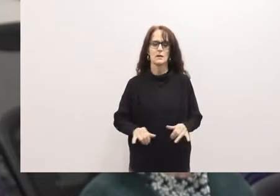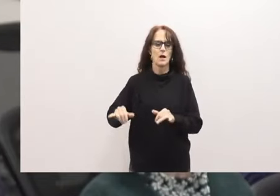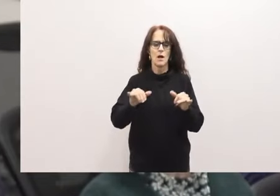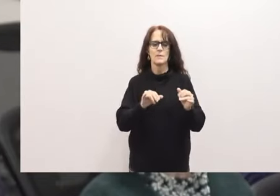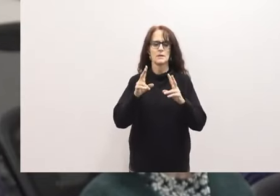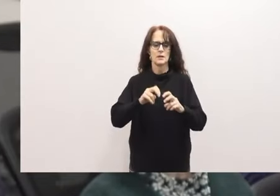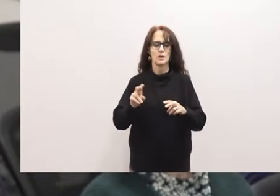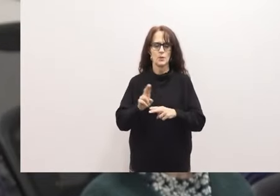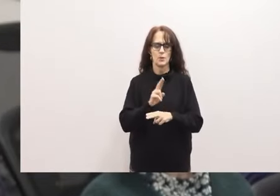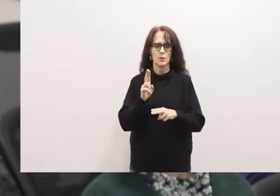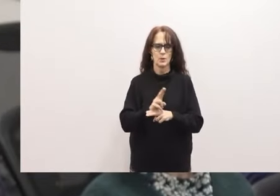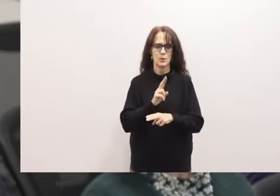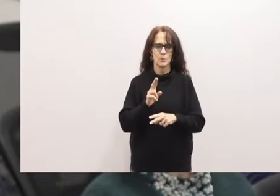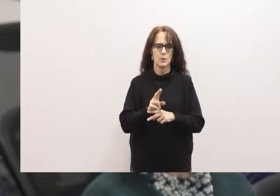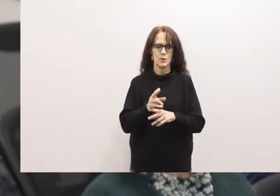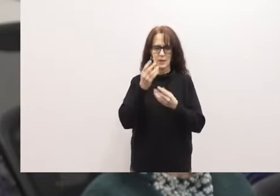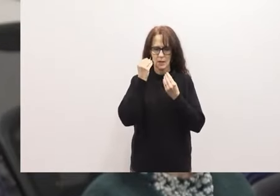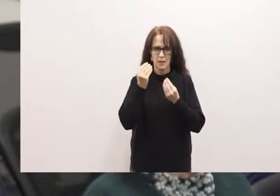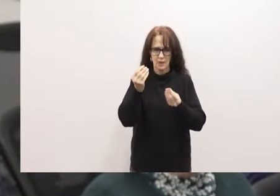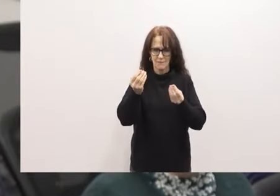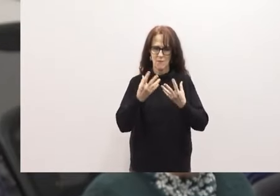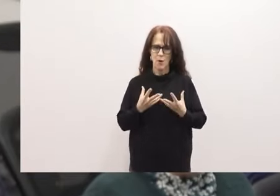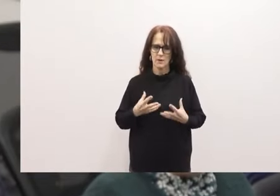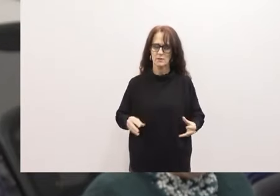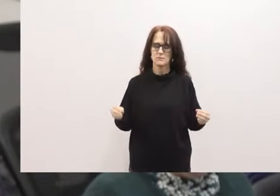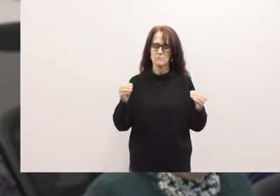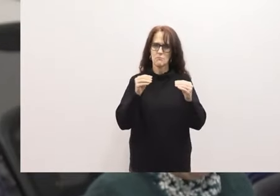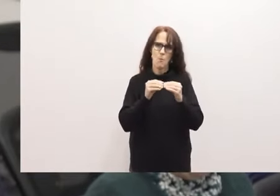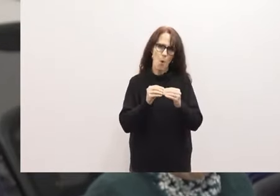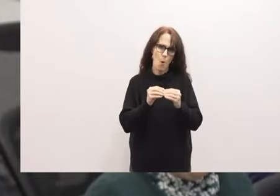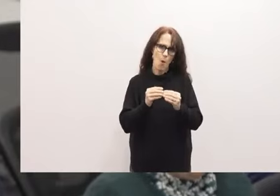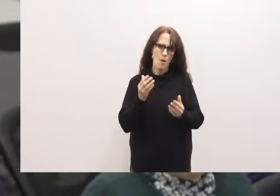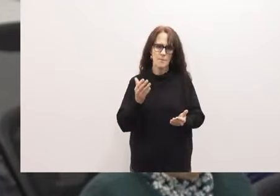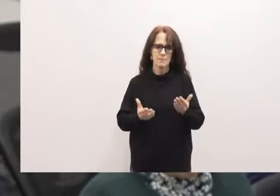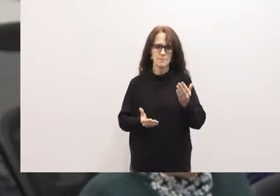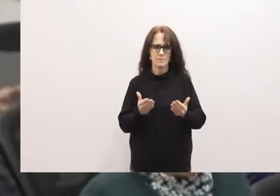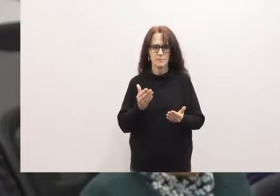that we utilize that can inform us more in regards to perhaps